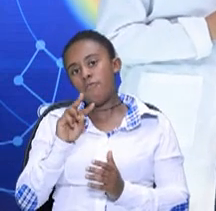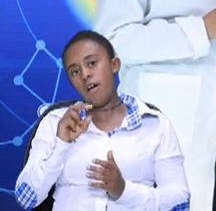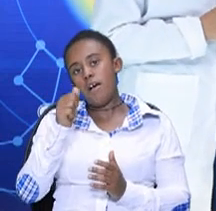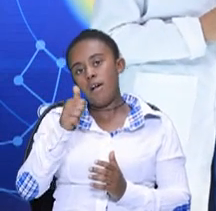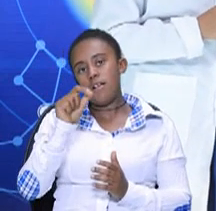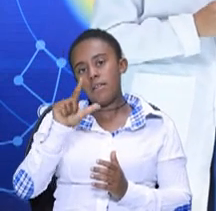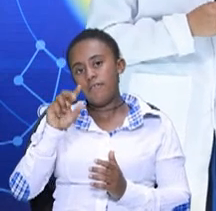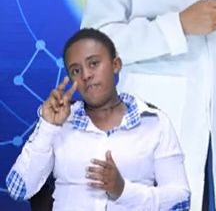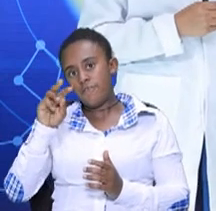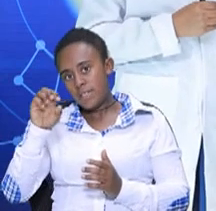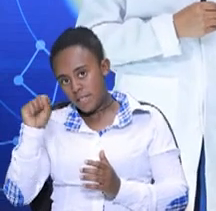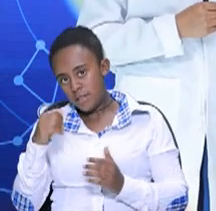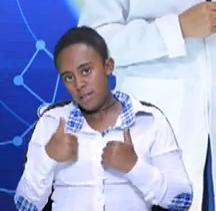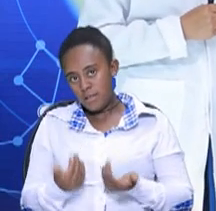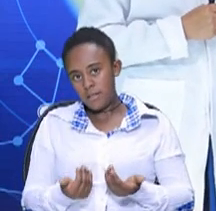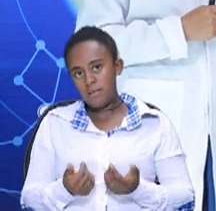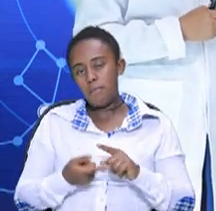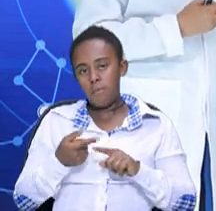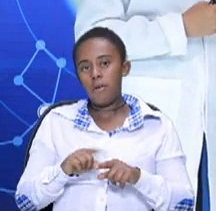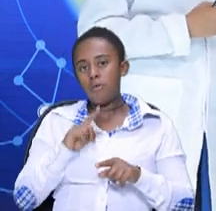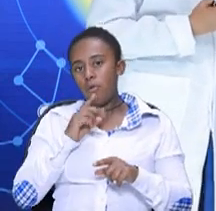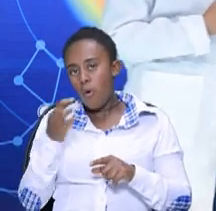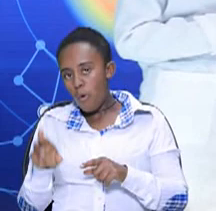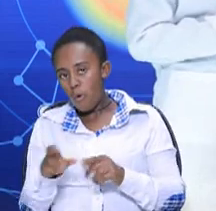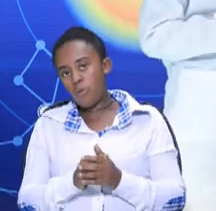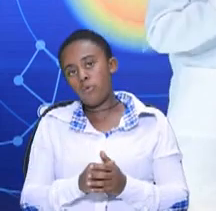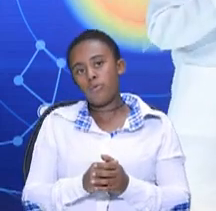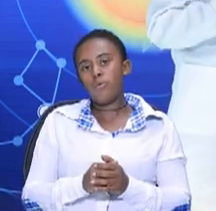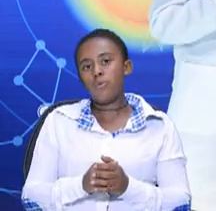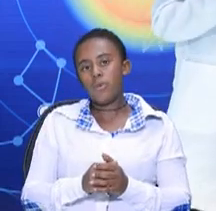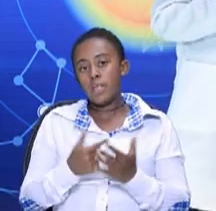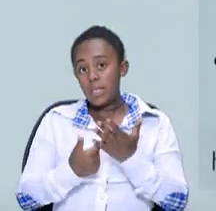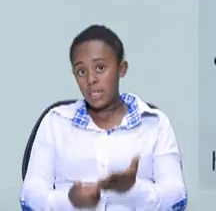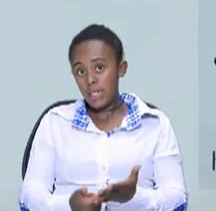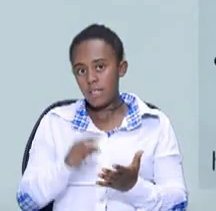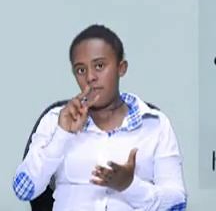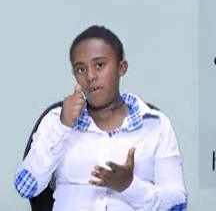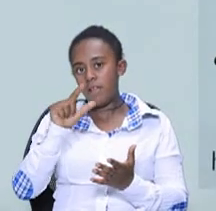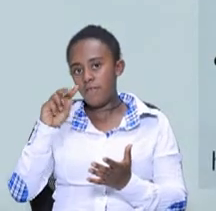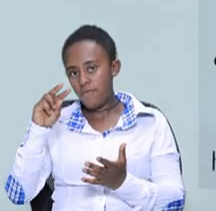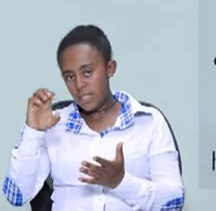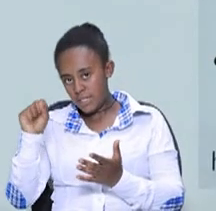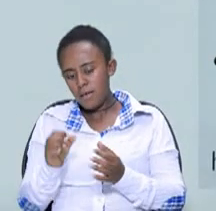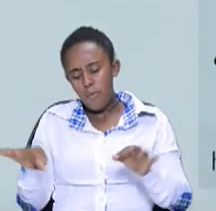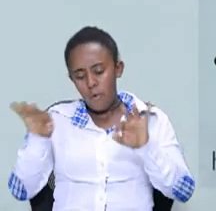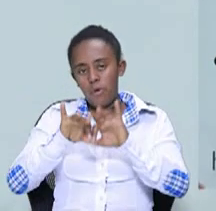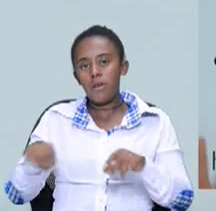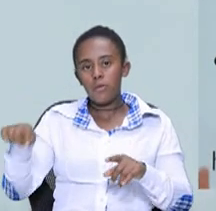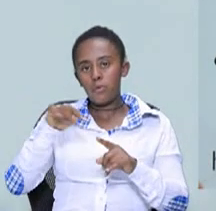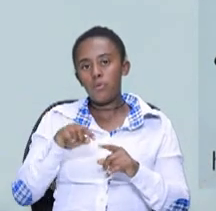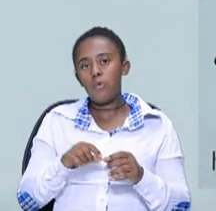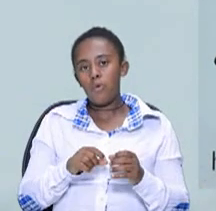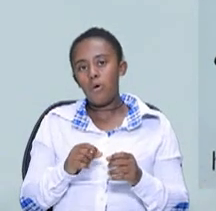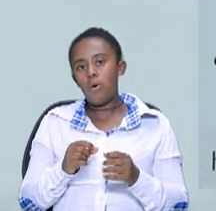that prevent backflow of blood, or in other words, these valves are important to allow